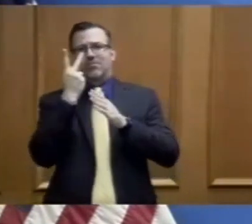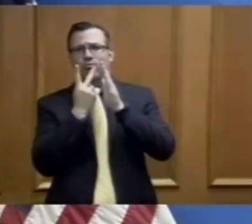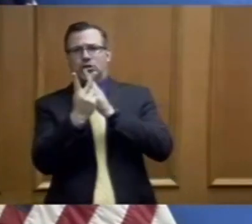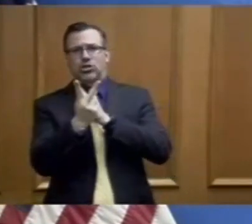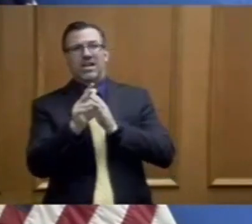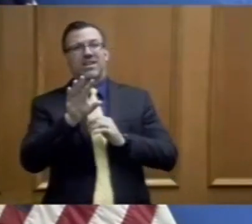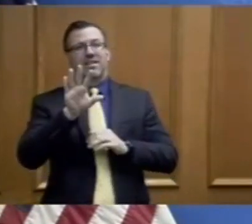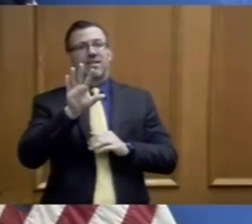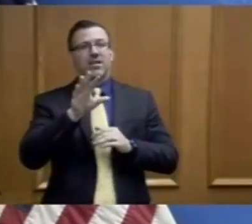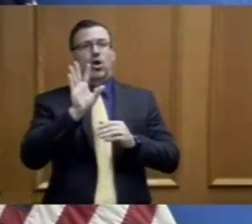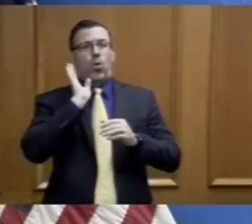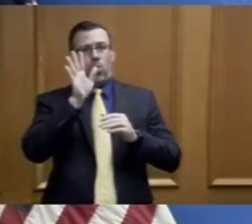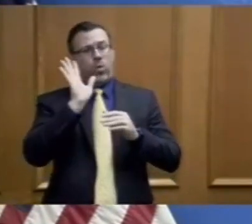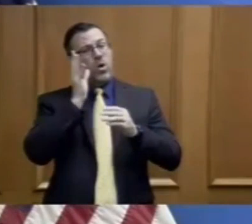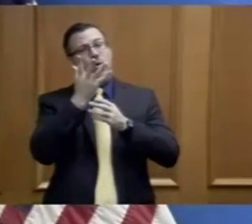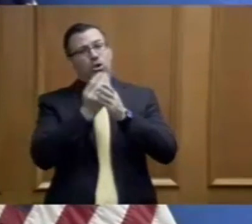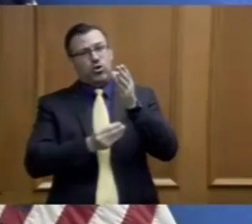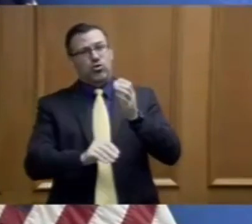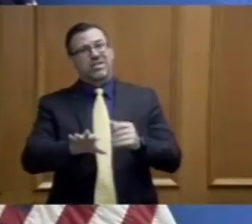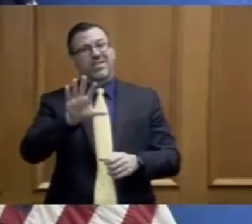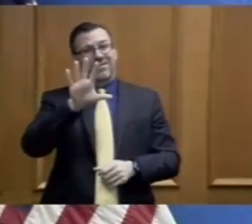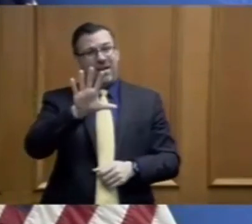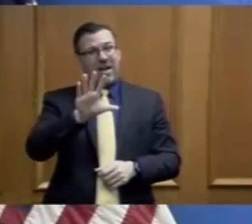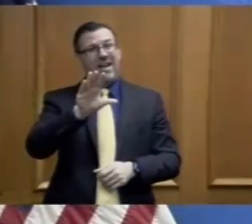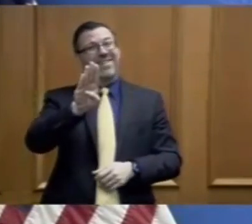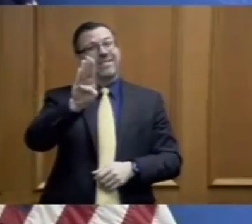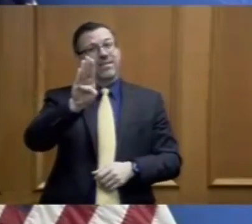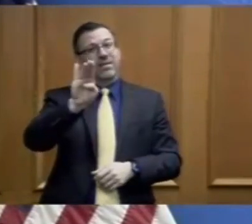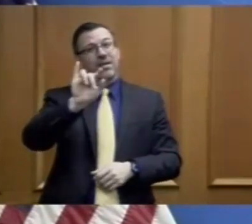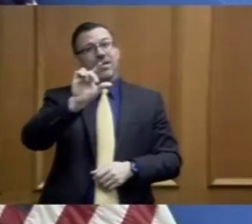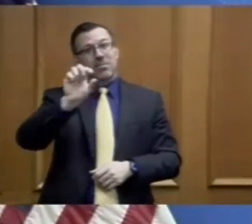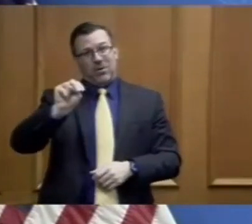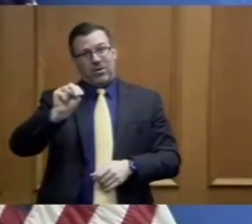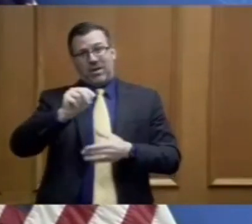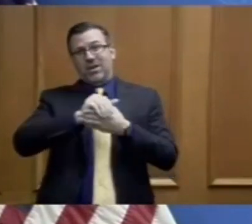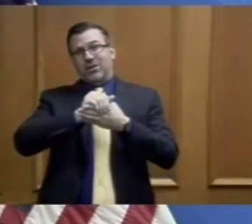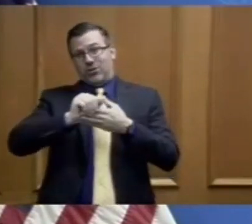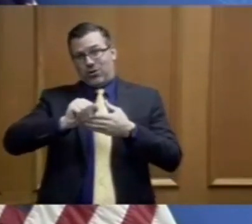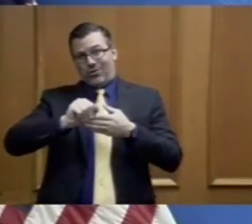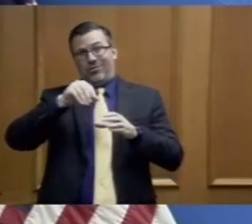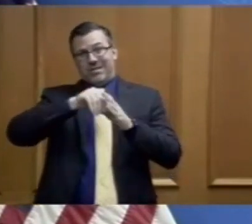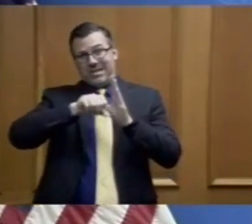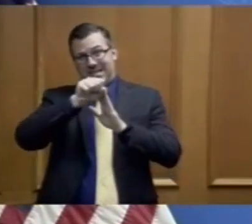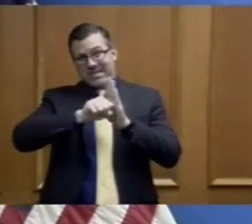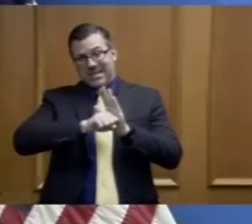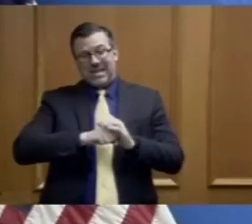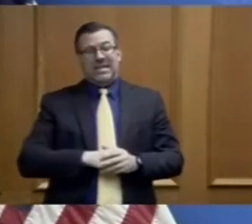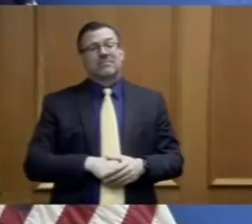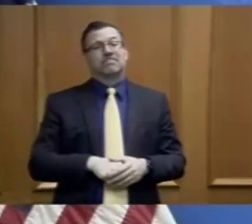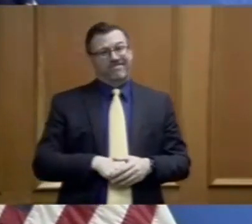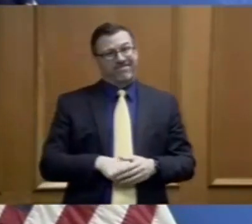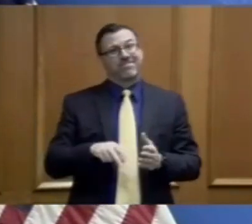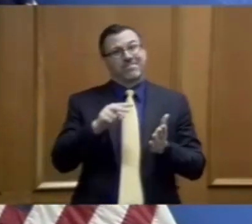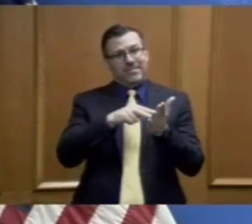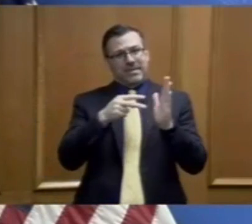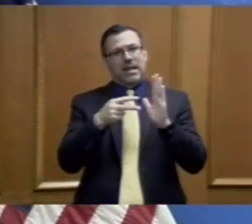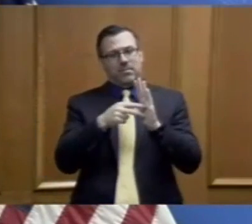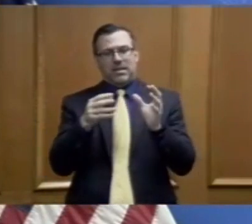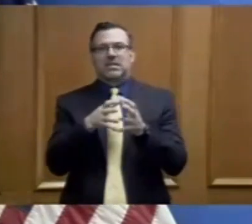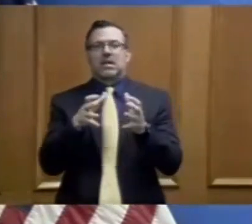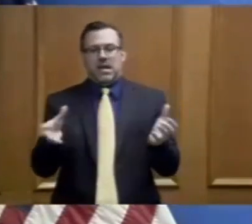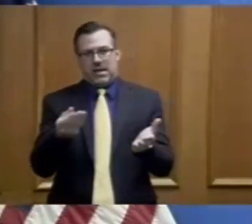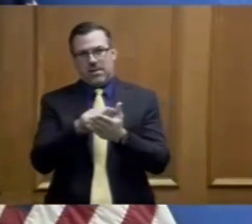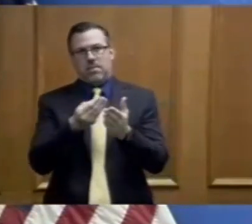loss in gross domestic product in this state. That will mean there would be major revenue loss to our